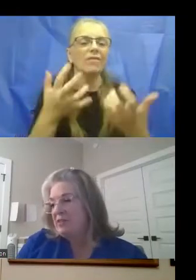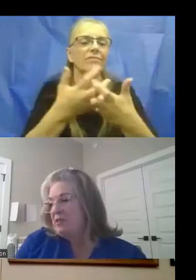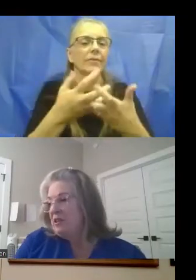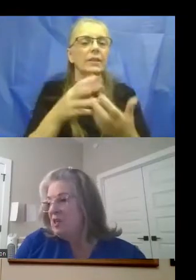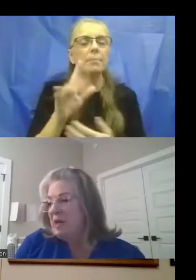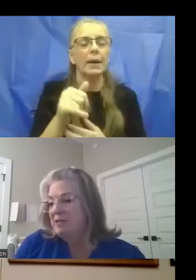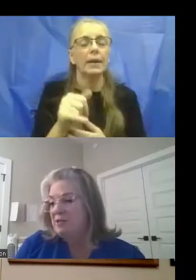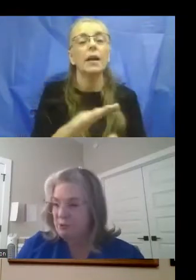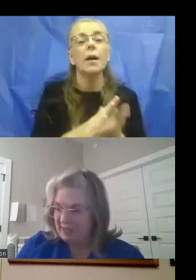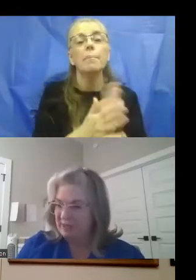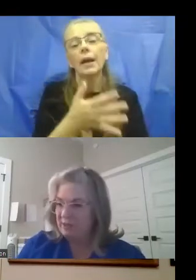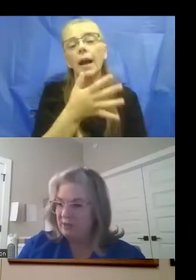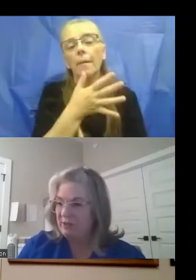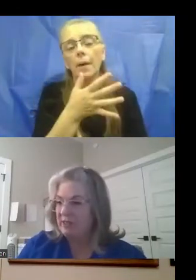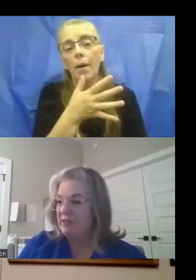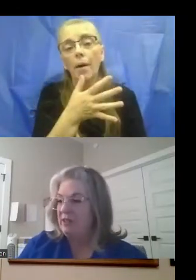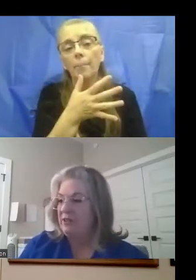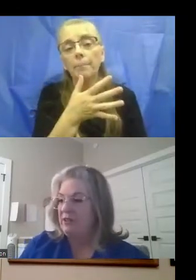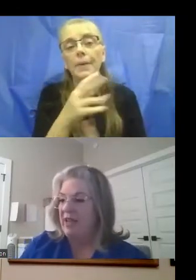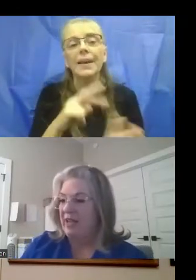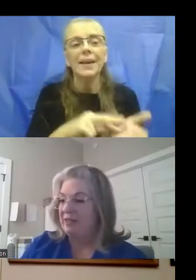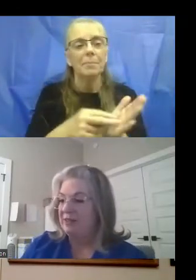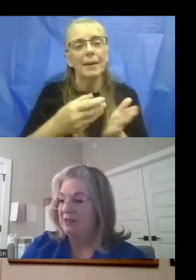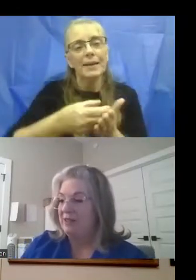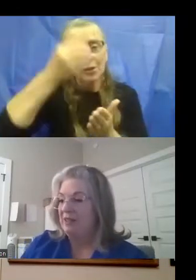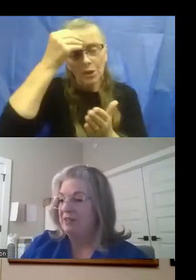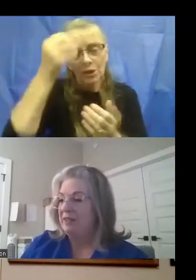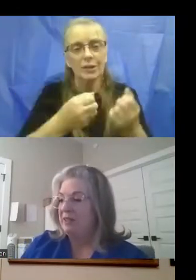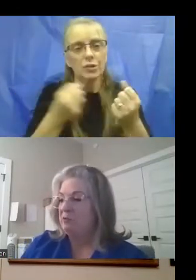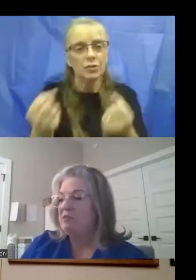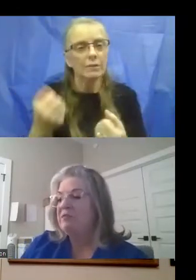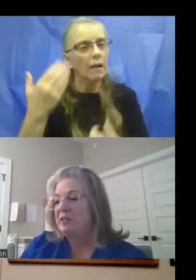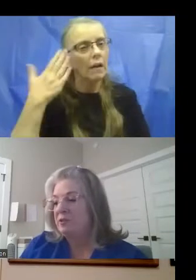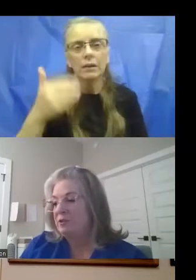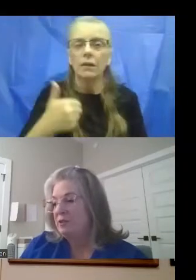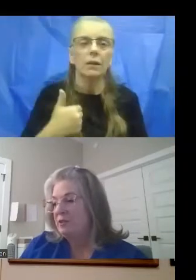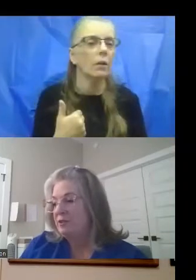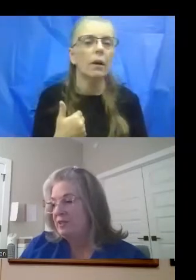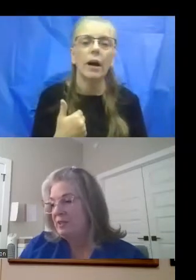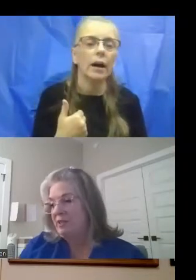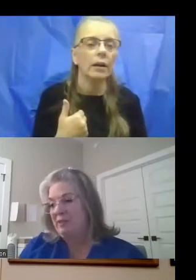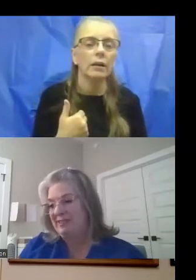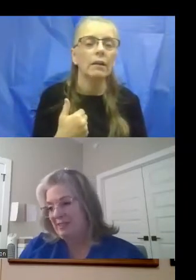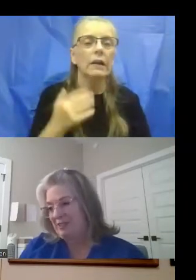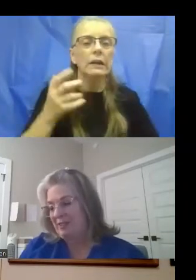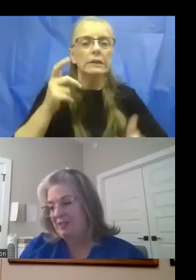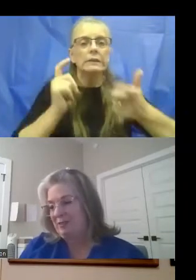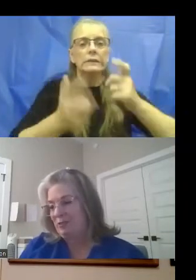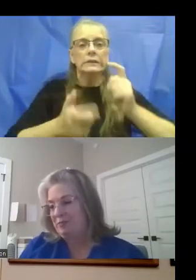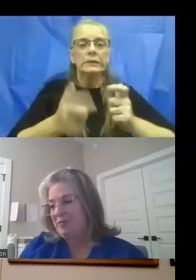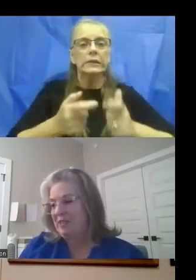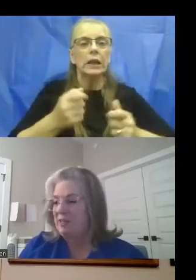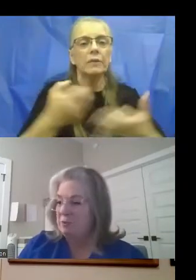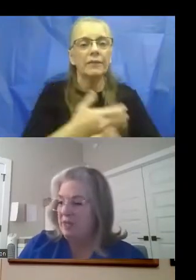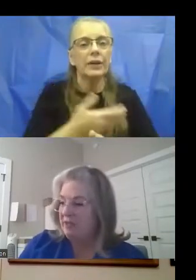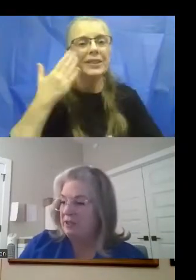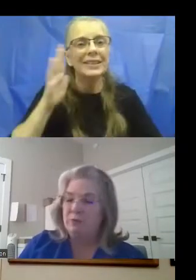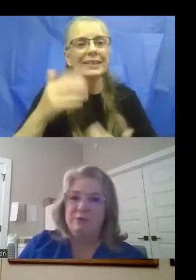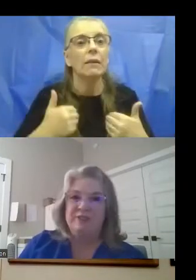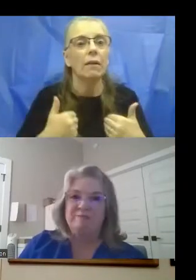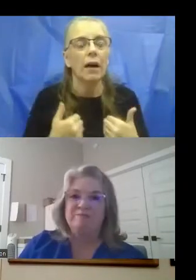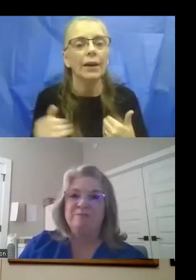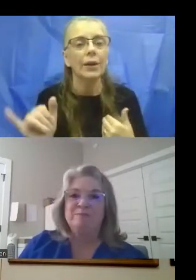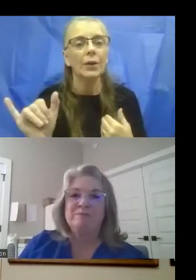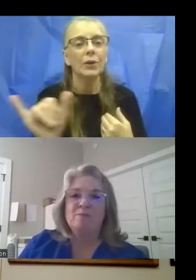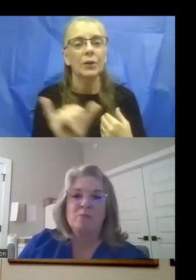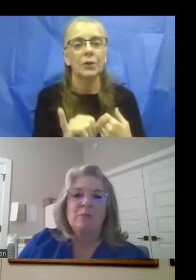mother is learning about strengths you didn't know you had, and dealing with fears you didn't know existed. And that's by Linda